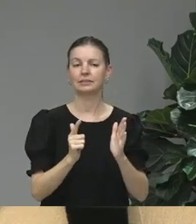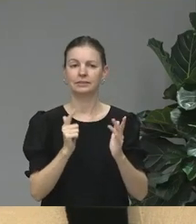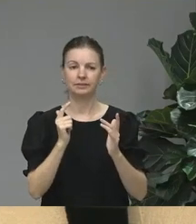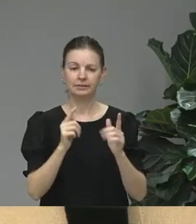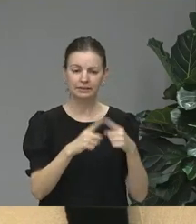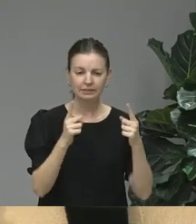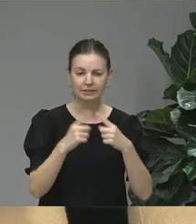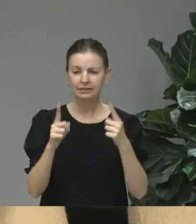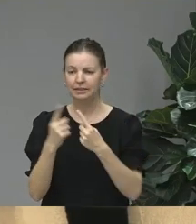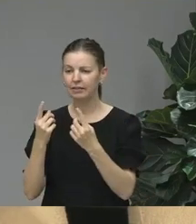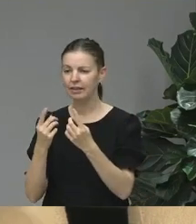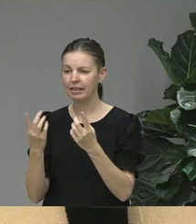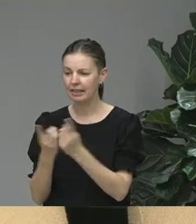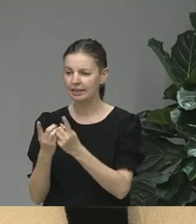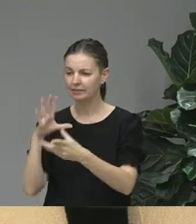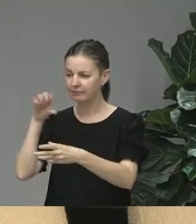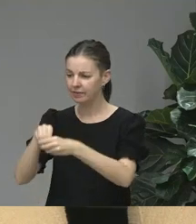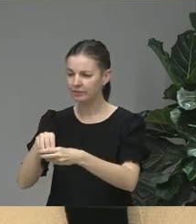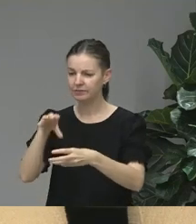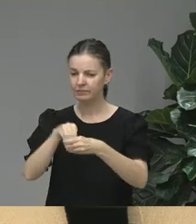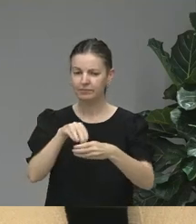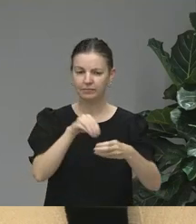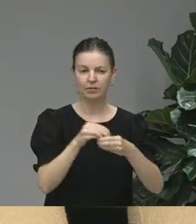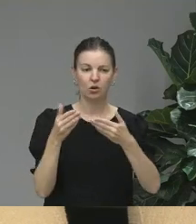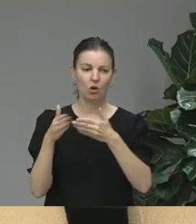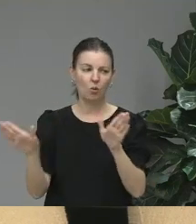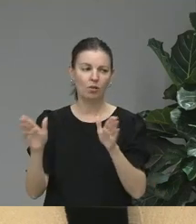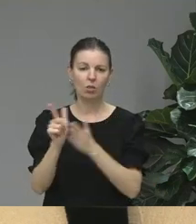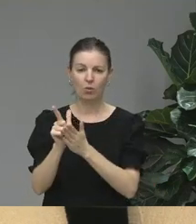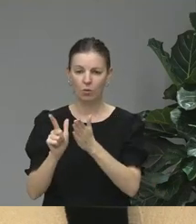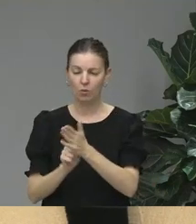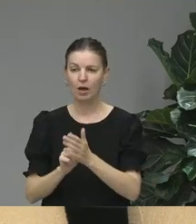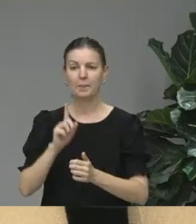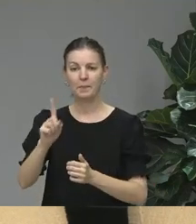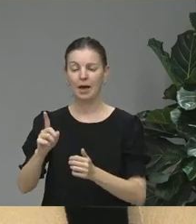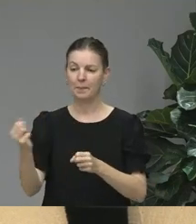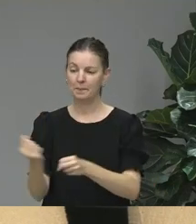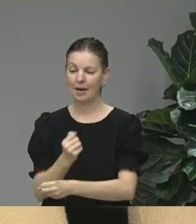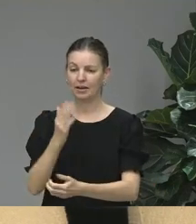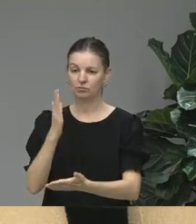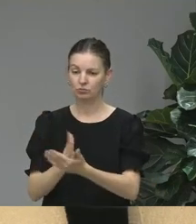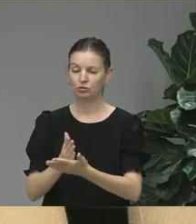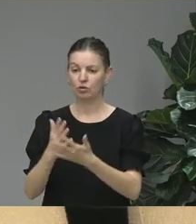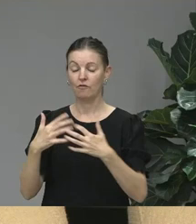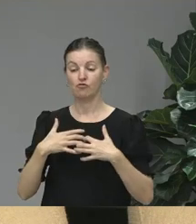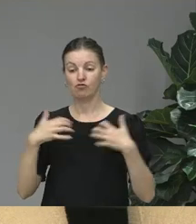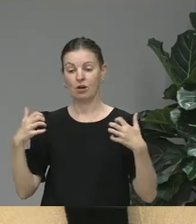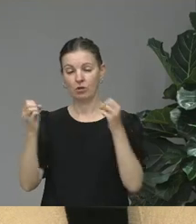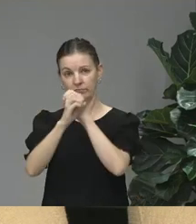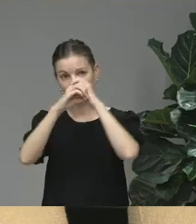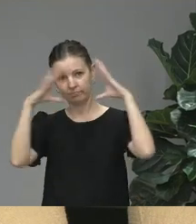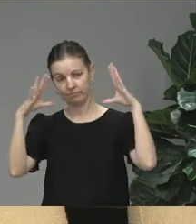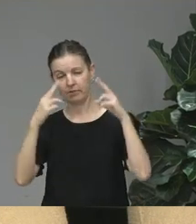percolating through common law and other places, but to put it firmly within the idea of a human rights framework as a duty